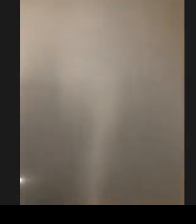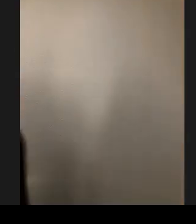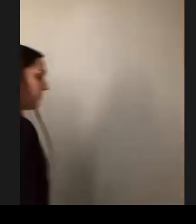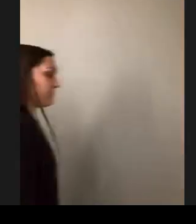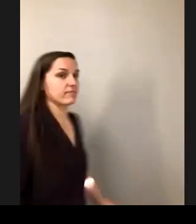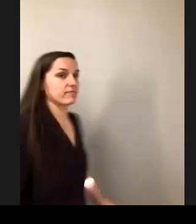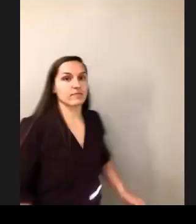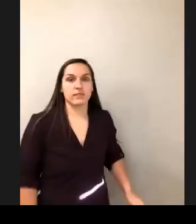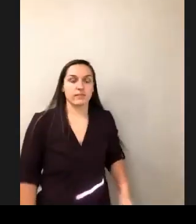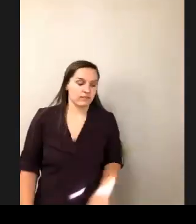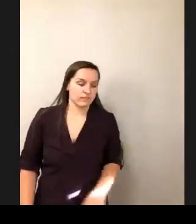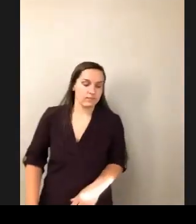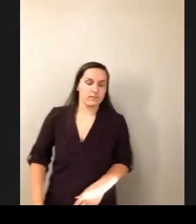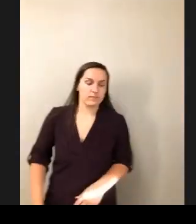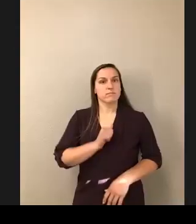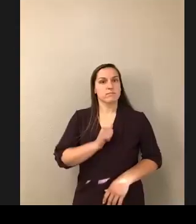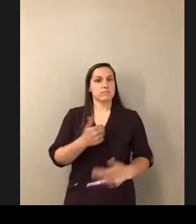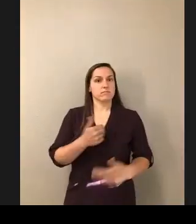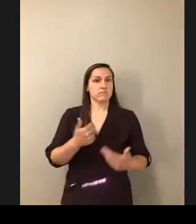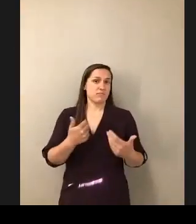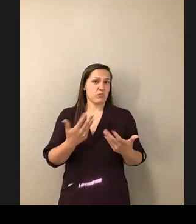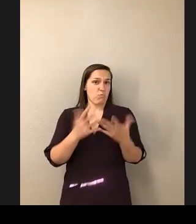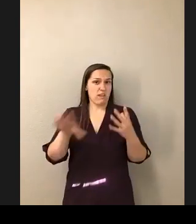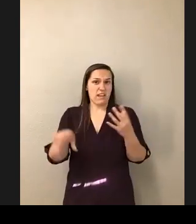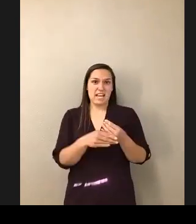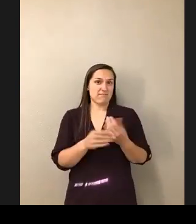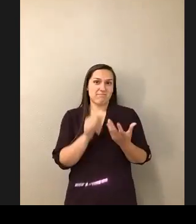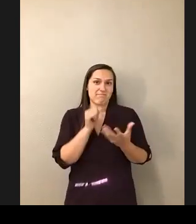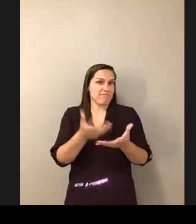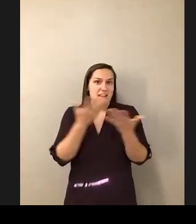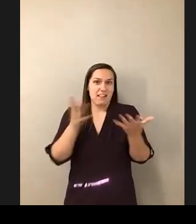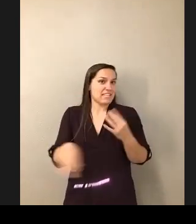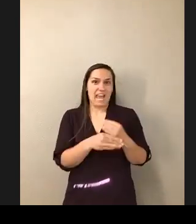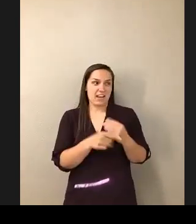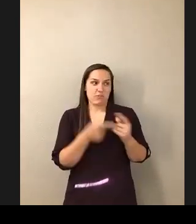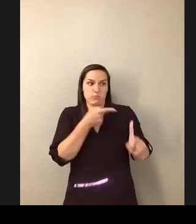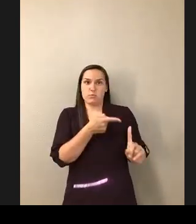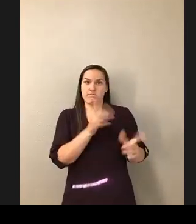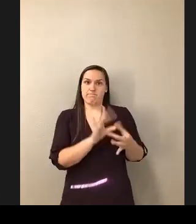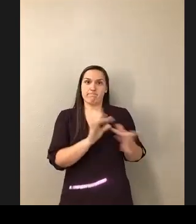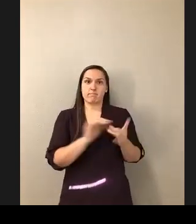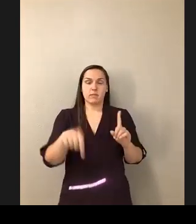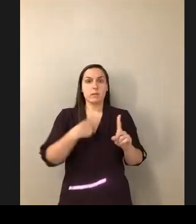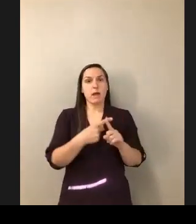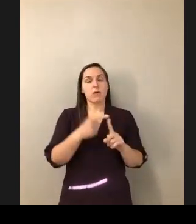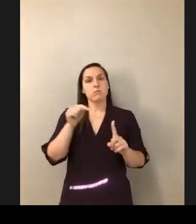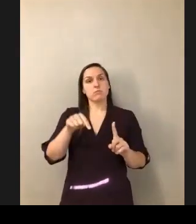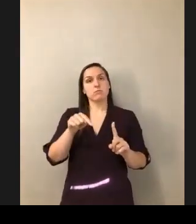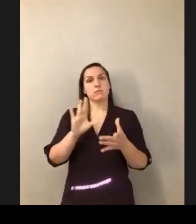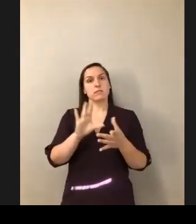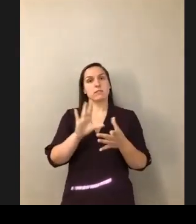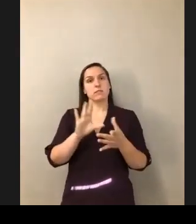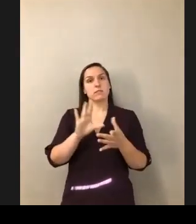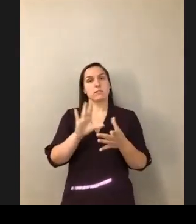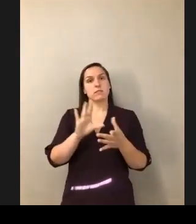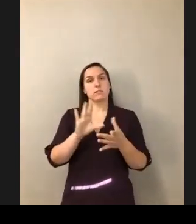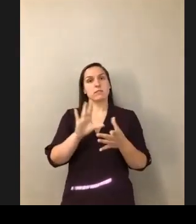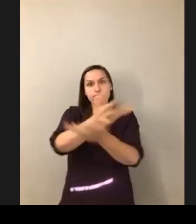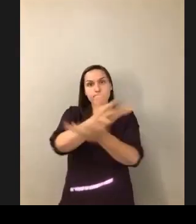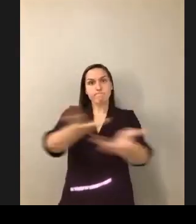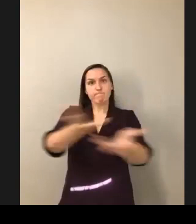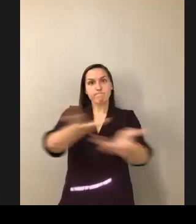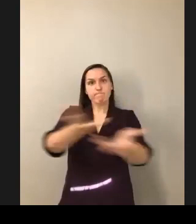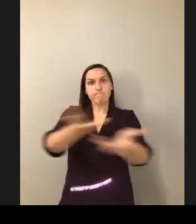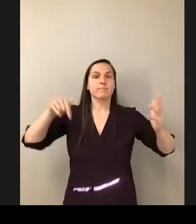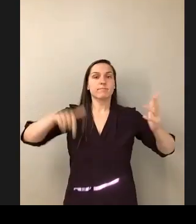I don't actually know that I have much to add to what you said specifically about how to message this.